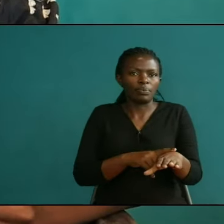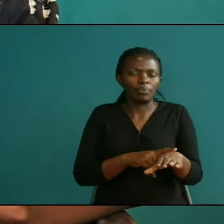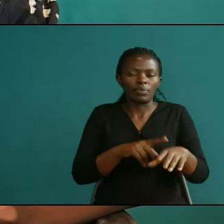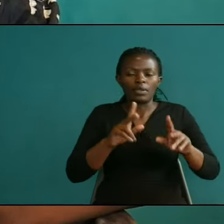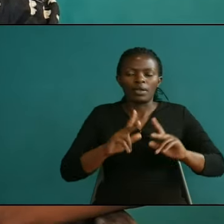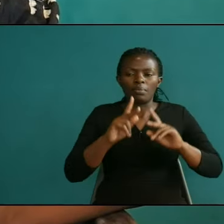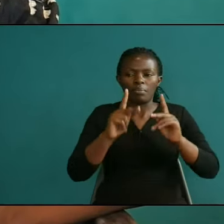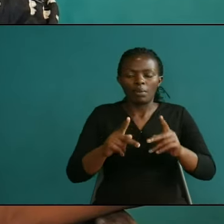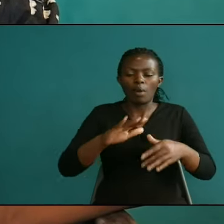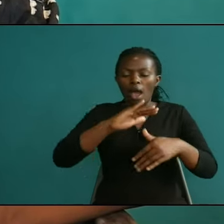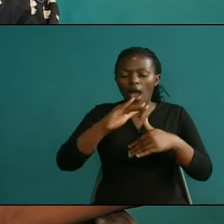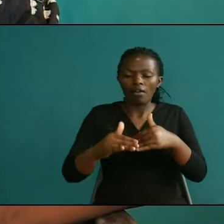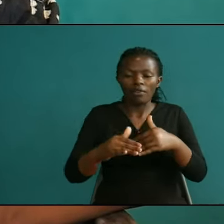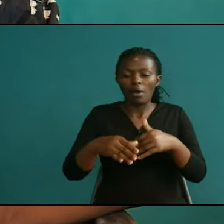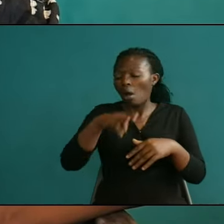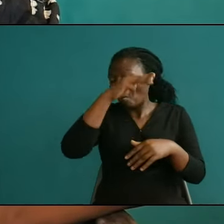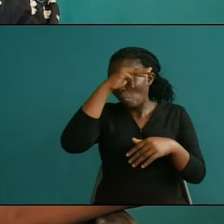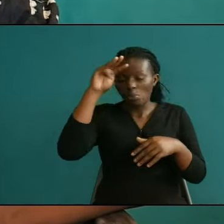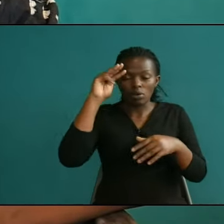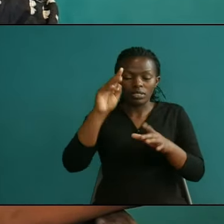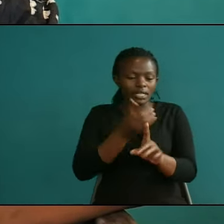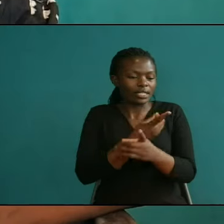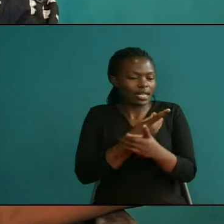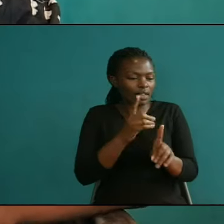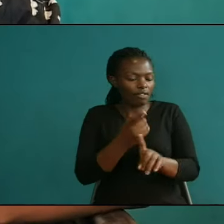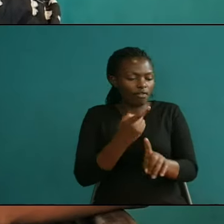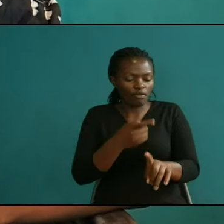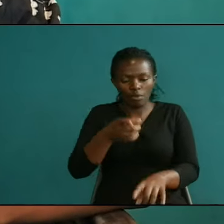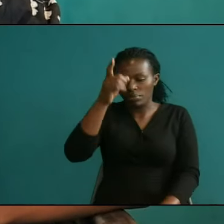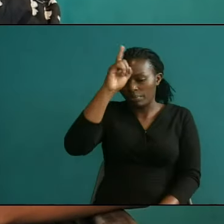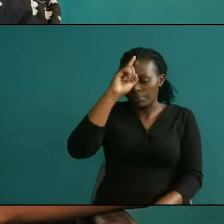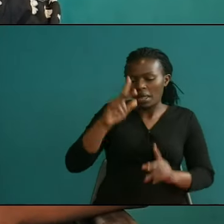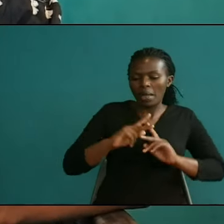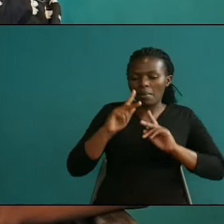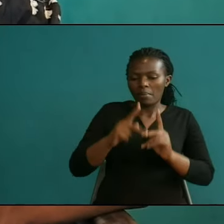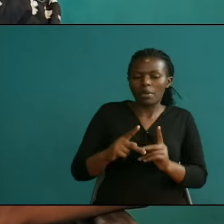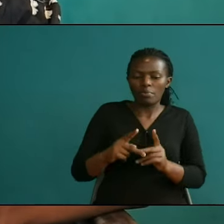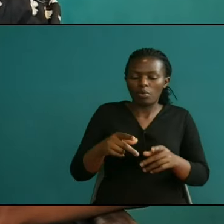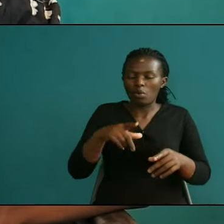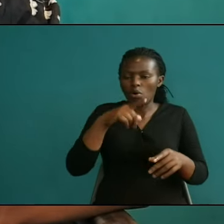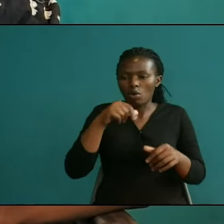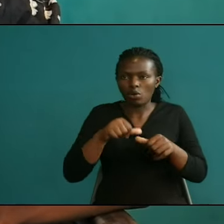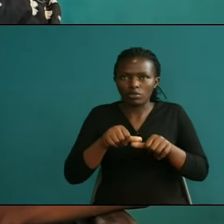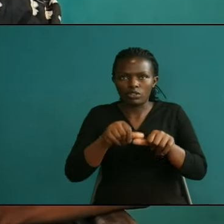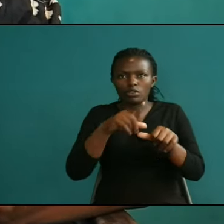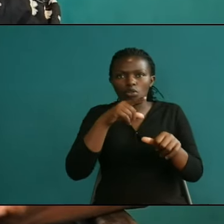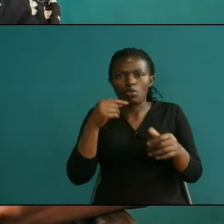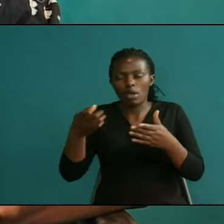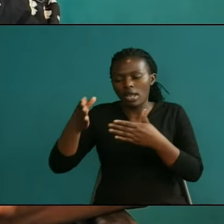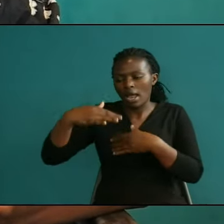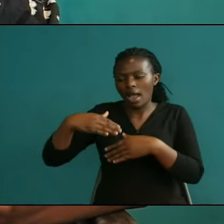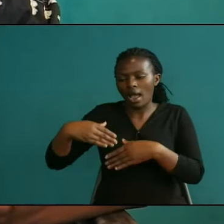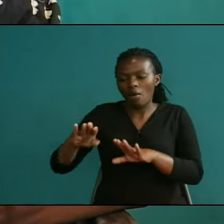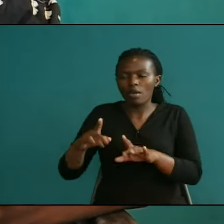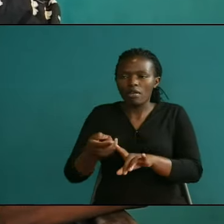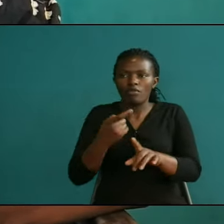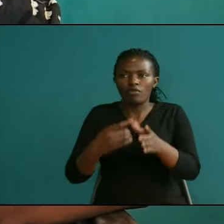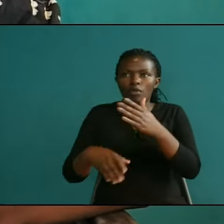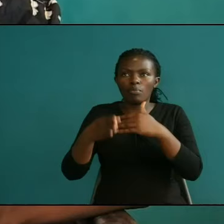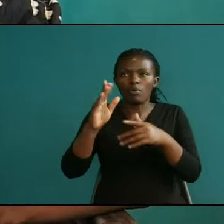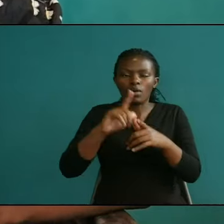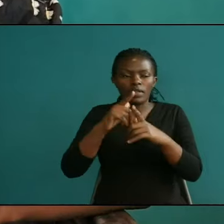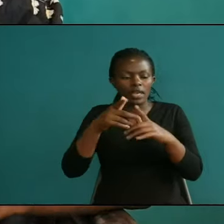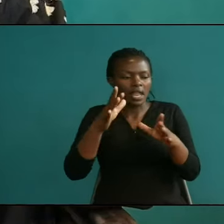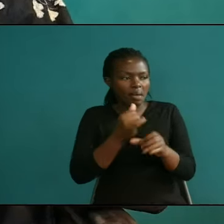after Moses delivered them from Egypt, the people still go against God and make an altar.